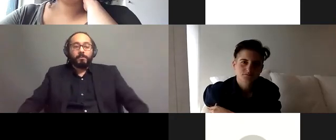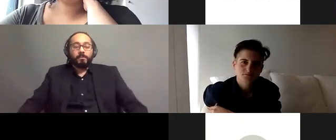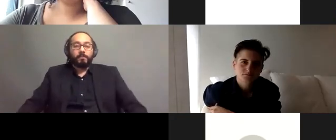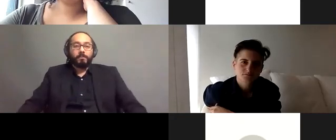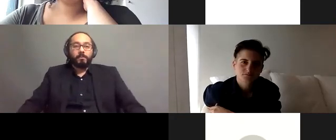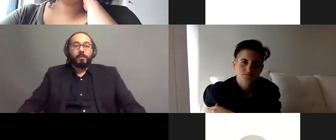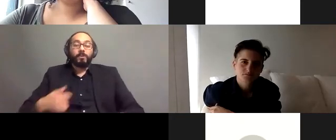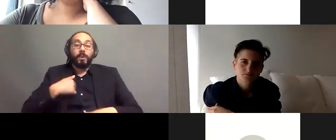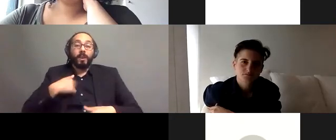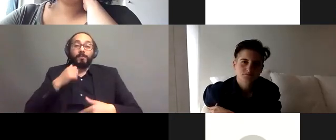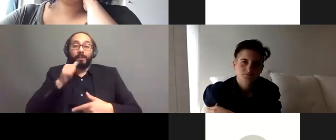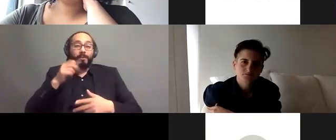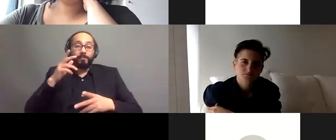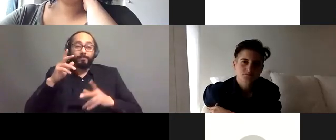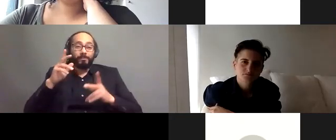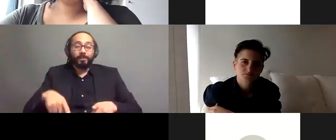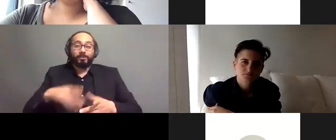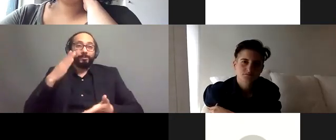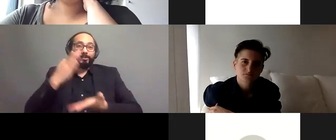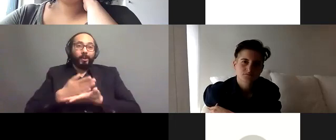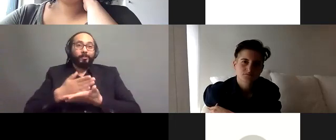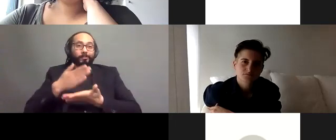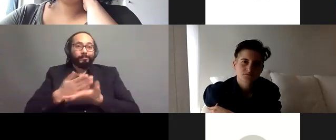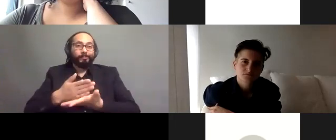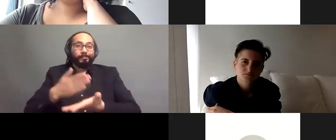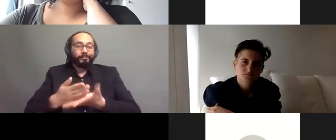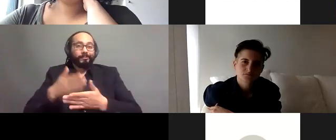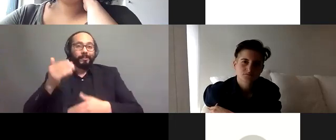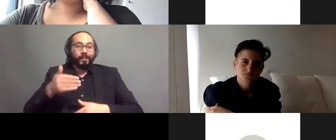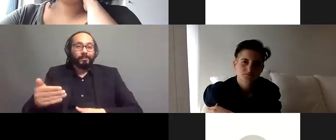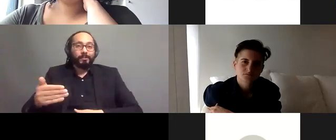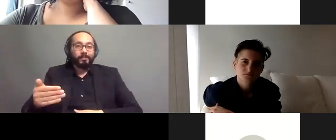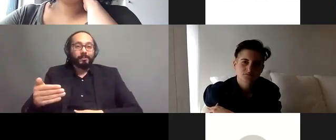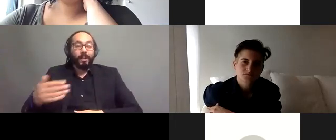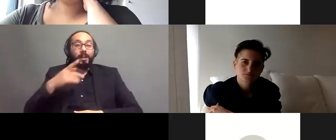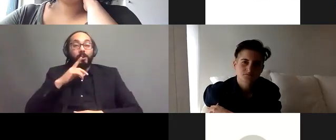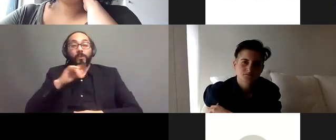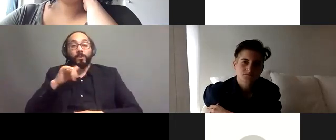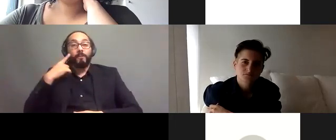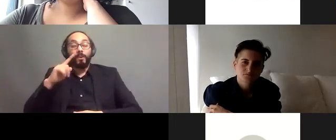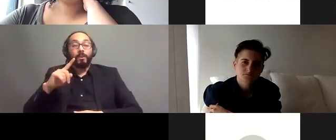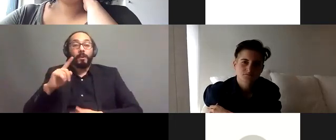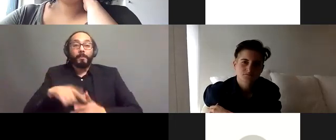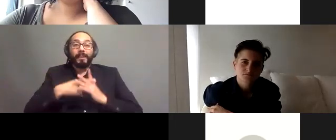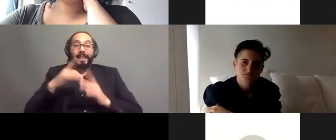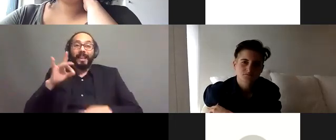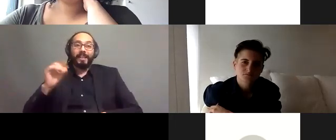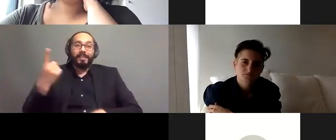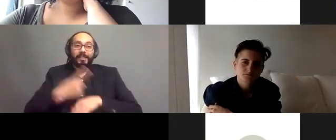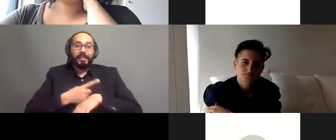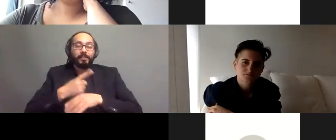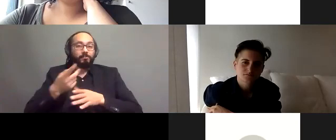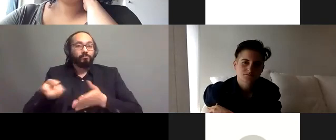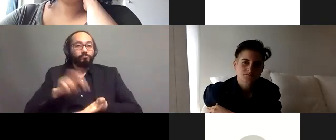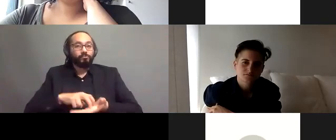to have a steady day where for the first 80 days, get up at 8 or 9, work